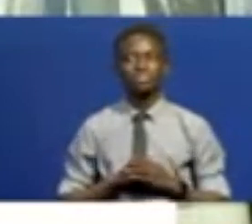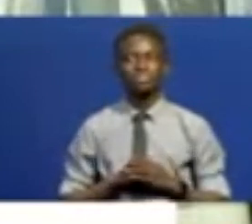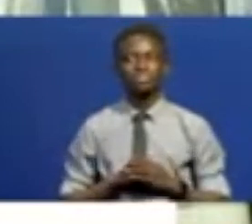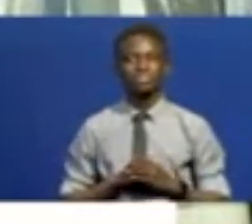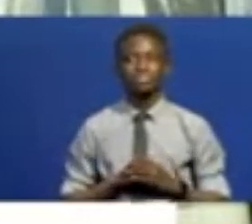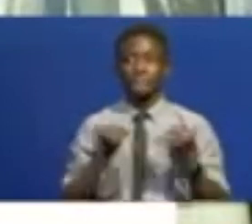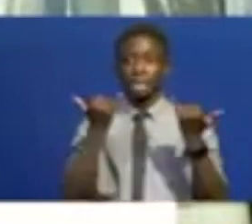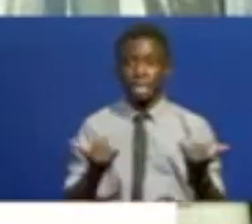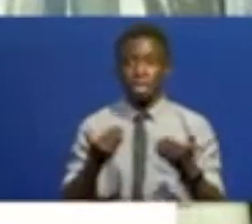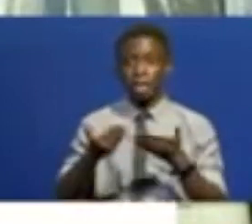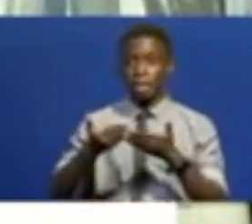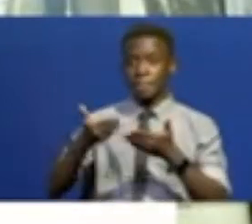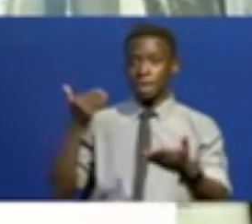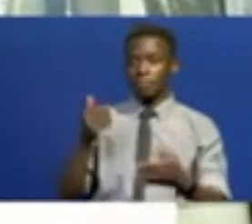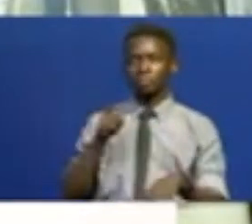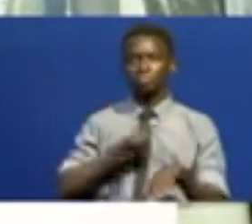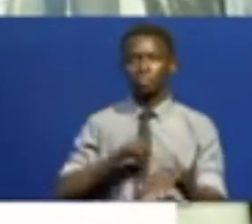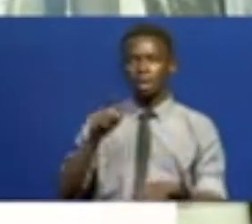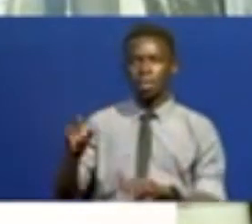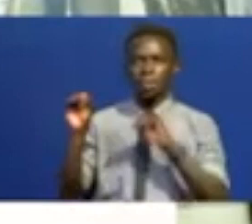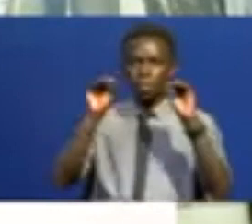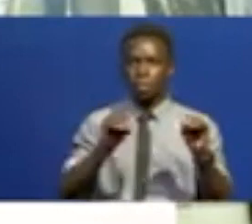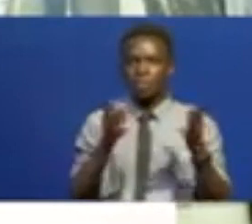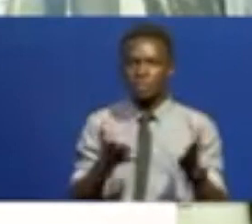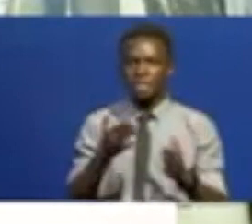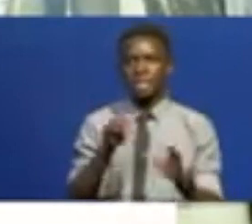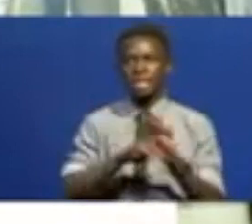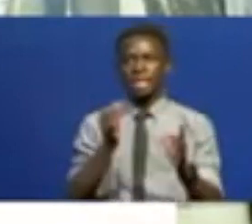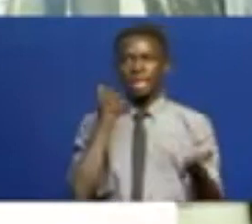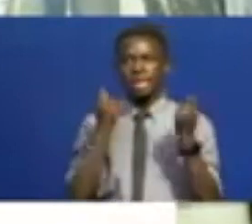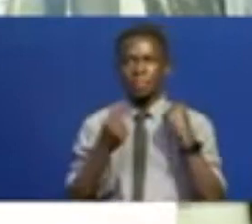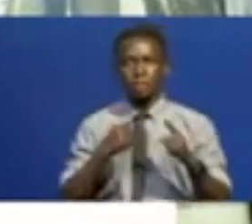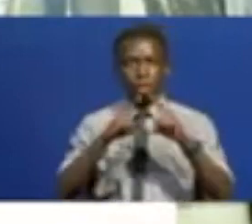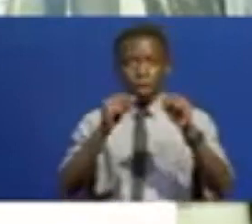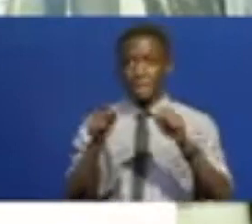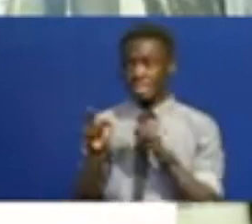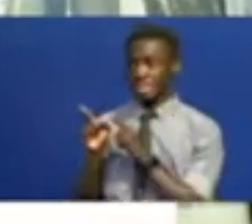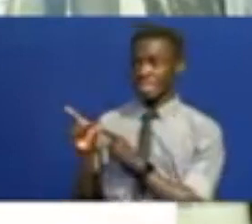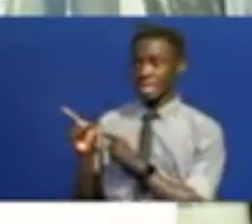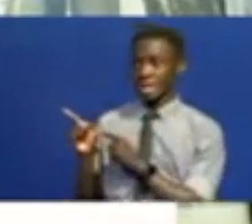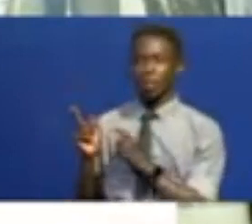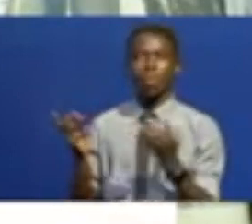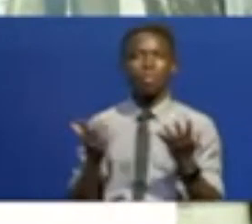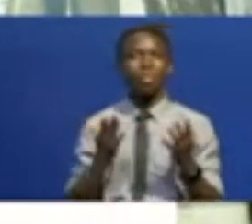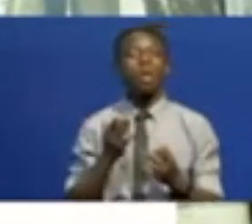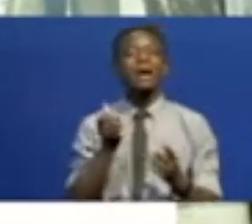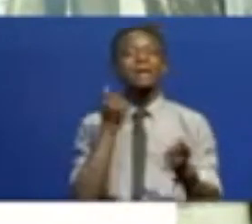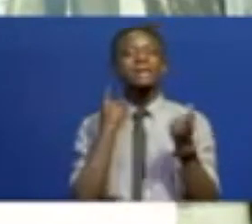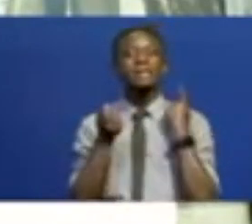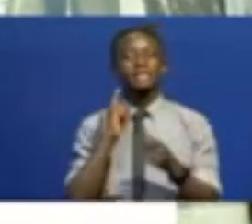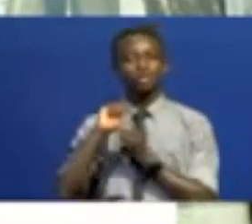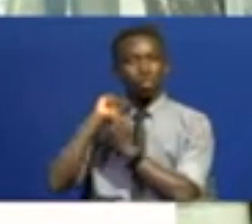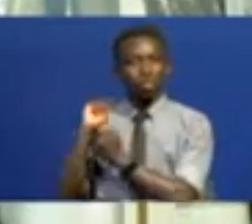Now, earlier on, when you crossed over to us here in Kericho, I told you that where I am at the Kericho Golf Club,